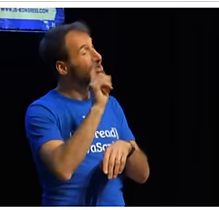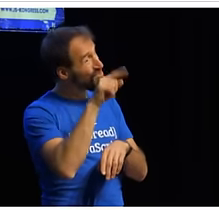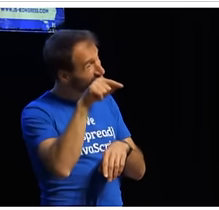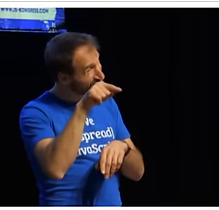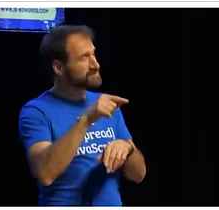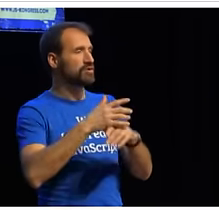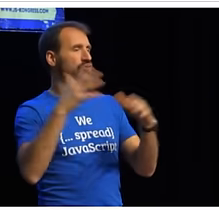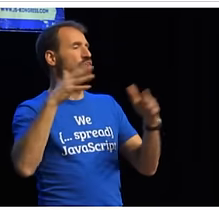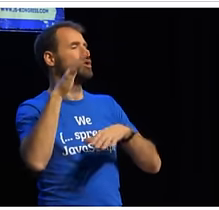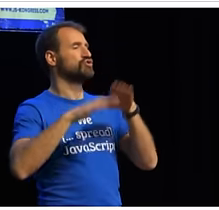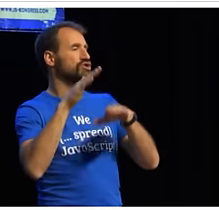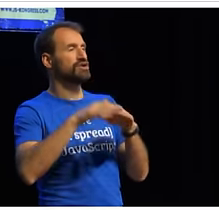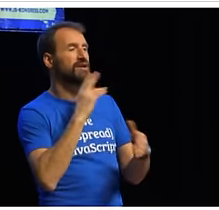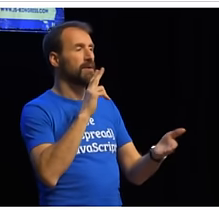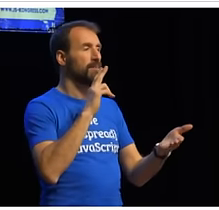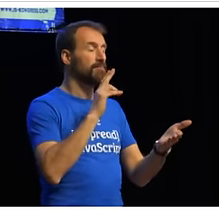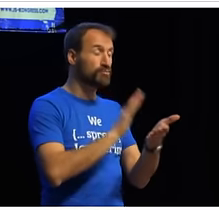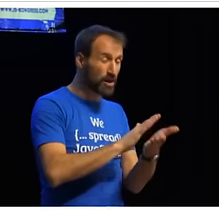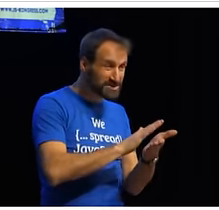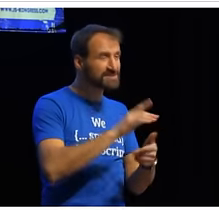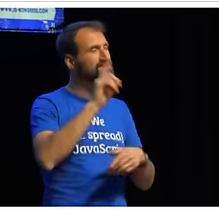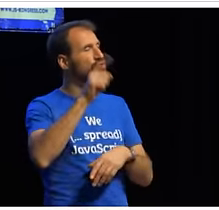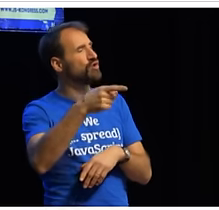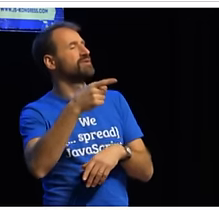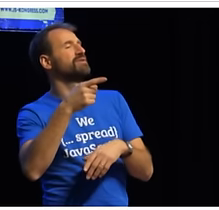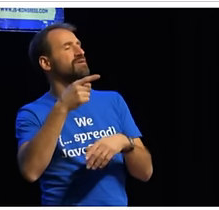between promises and observables.